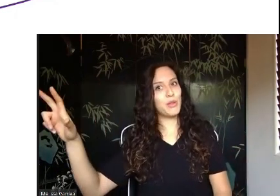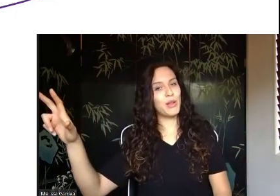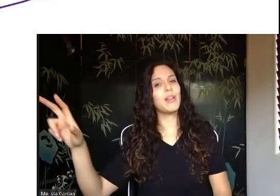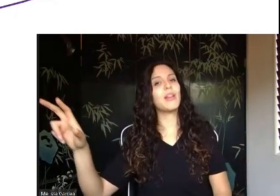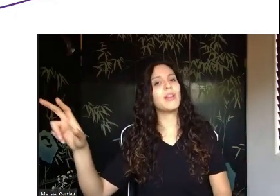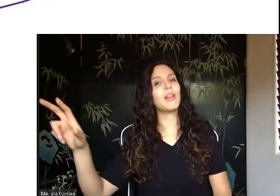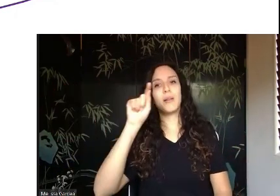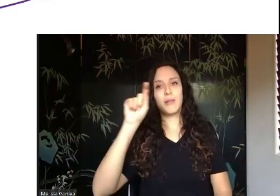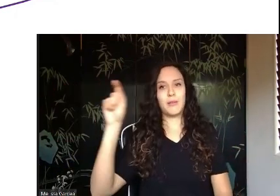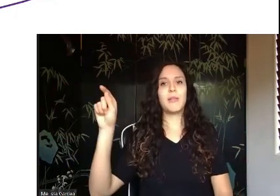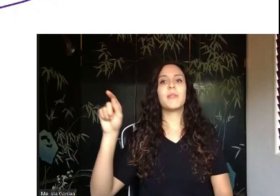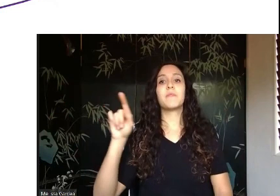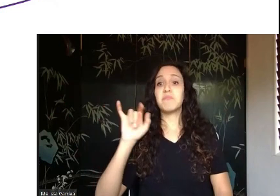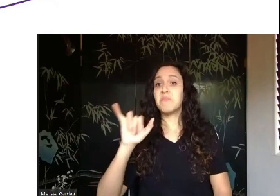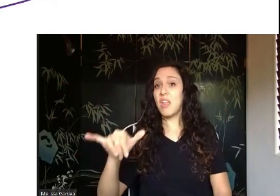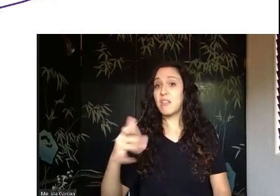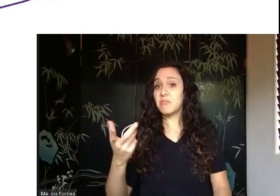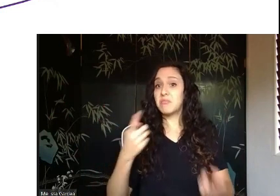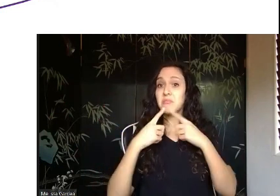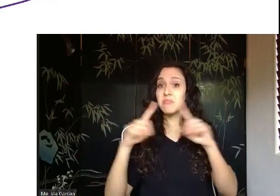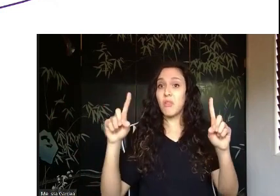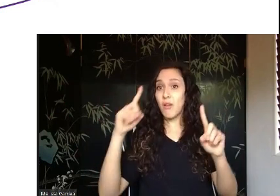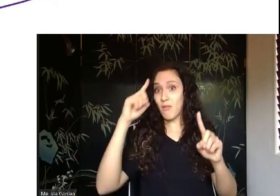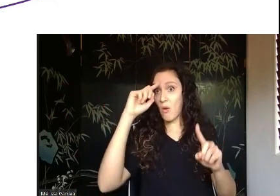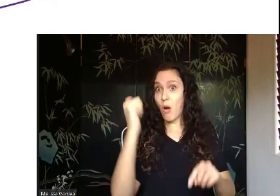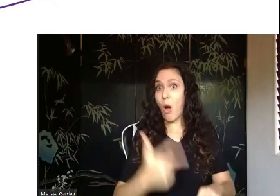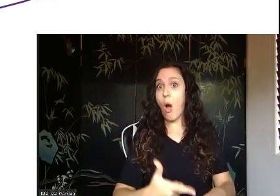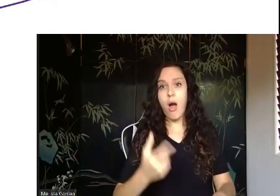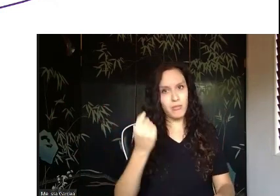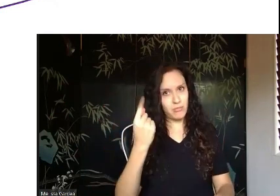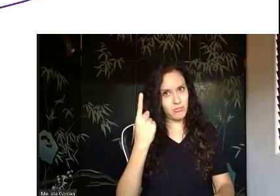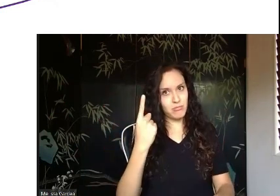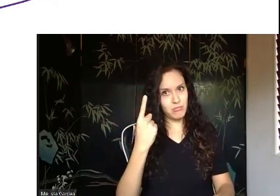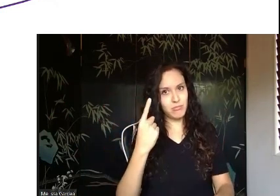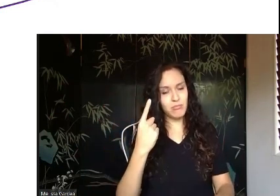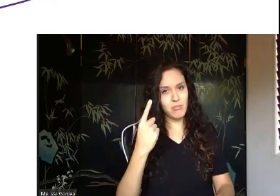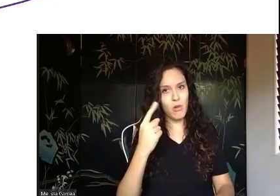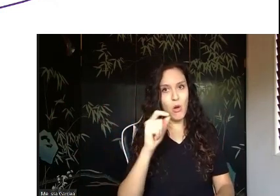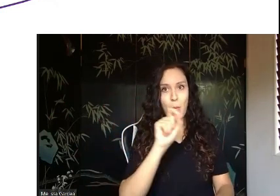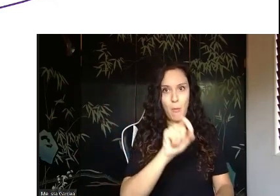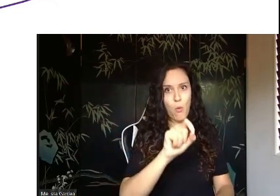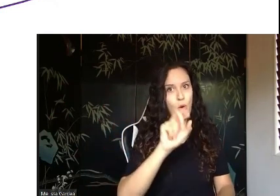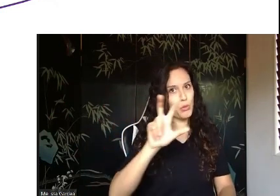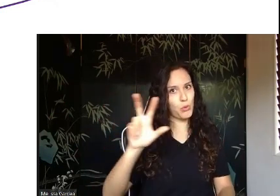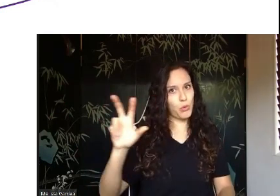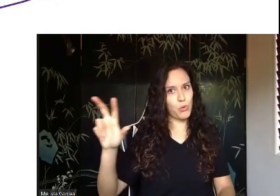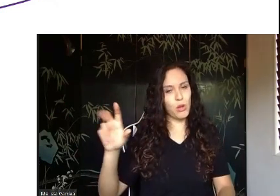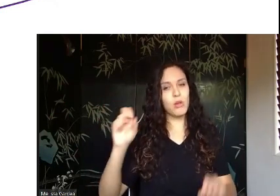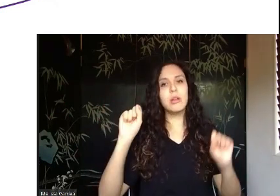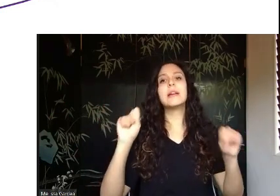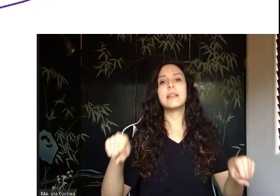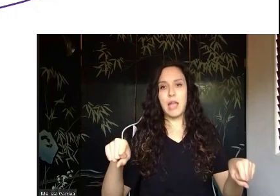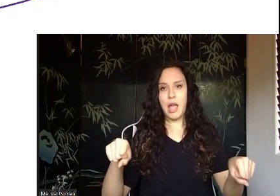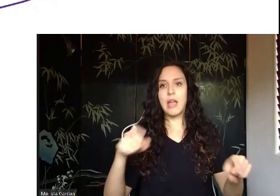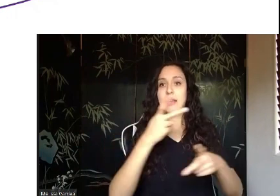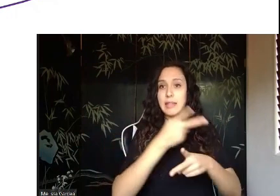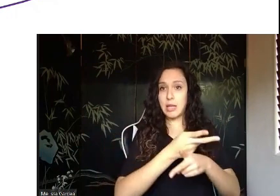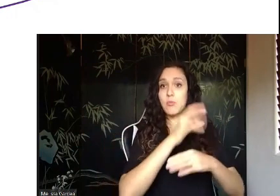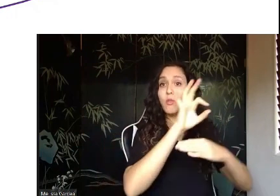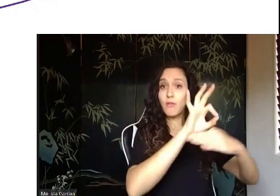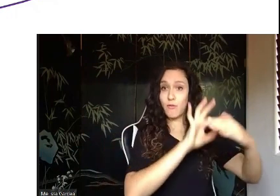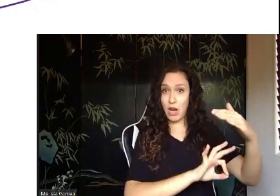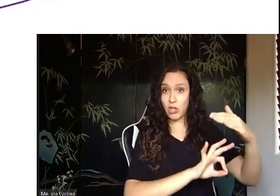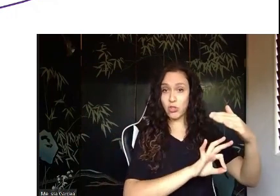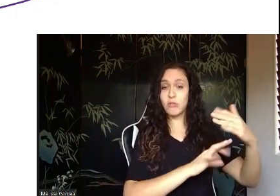0.333 repeating, right? As long as it's 0.33 repeating for each one, that works. So you can do the fraction and